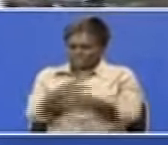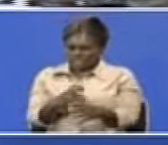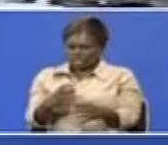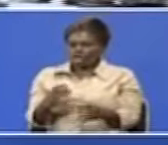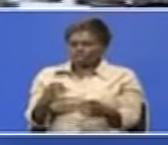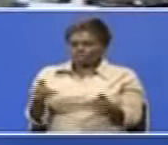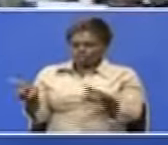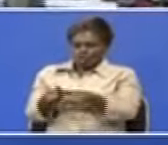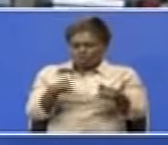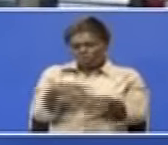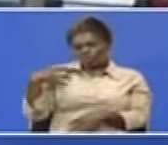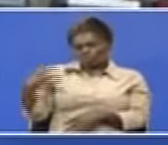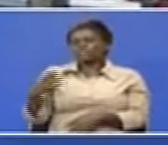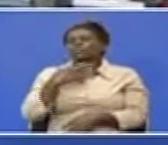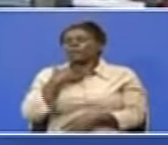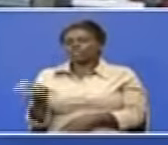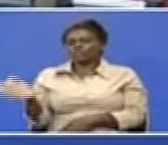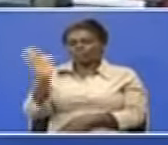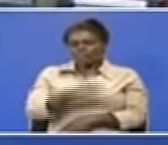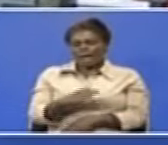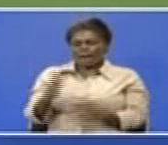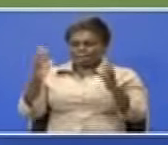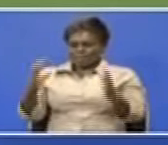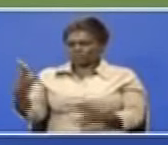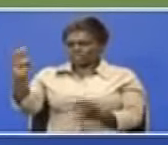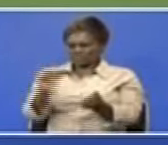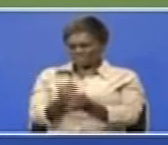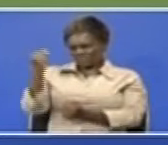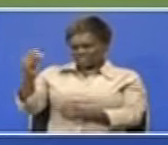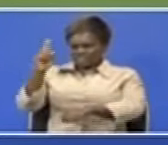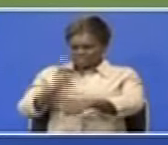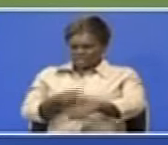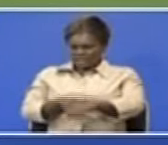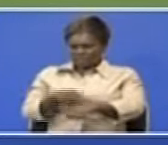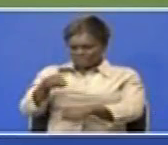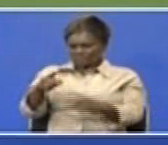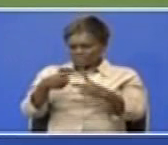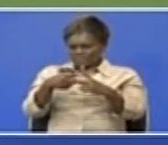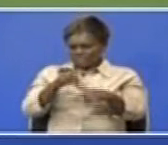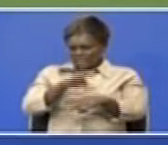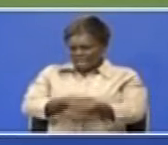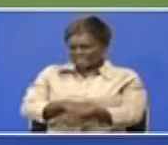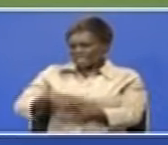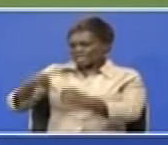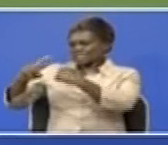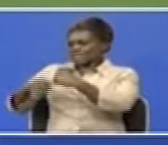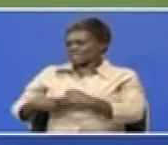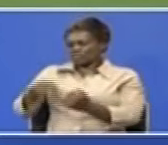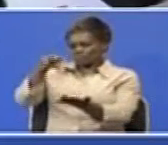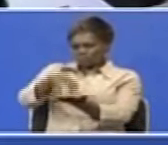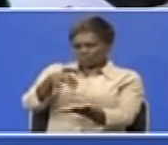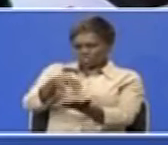champion is desperately searching for a comeback following a disastrous 2015 season that saw him settle for sixth position at the World